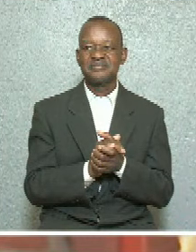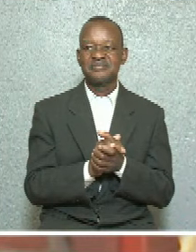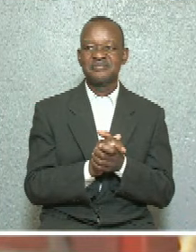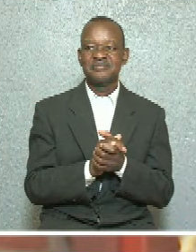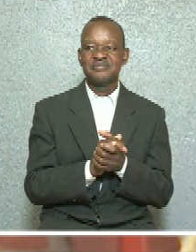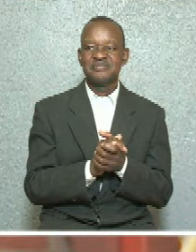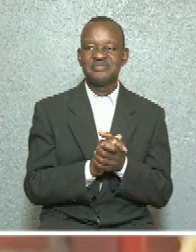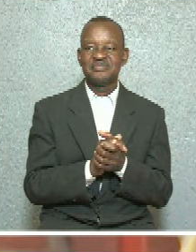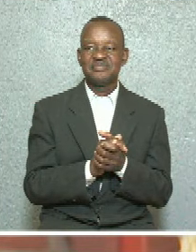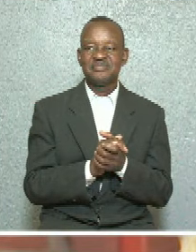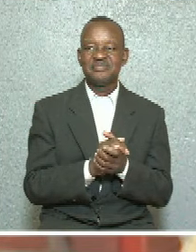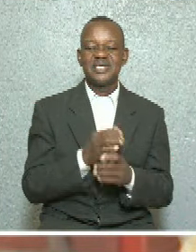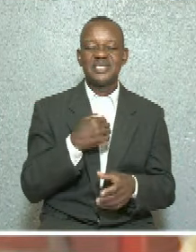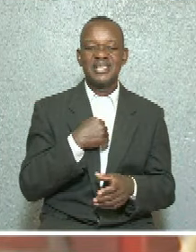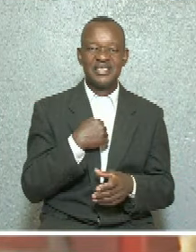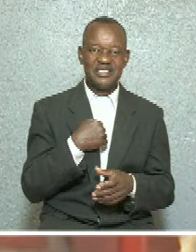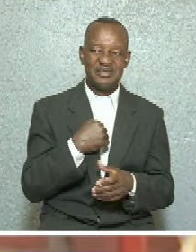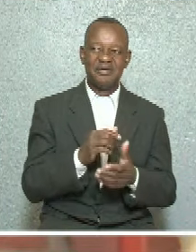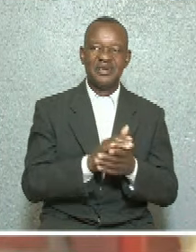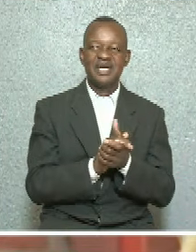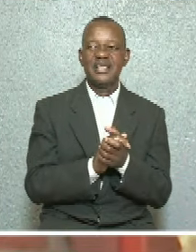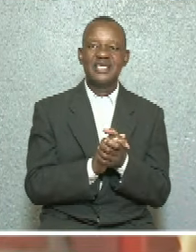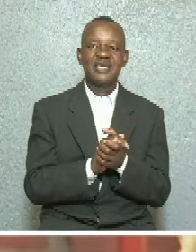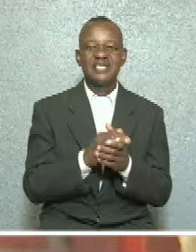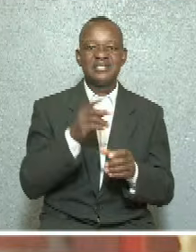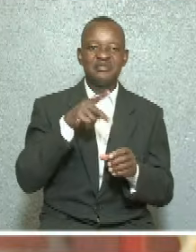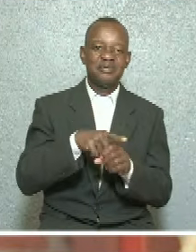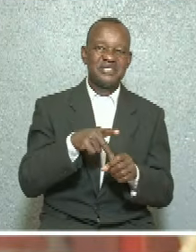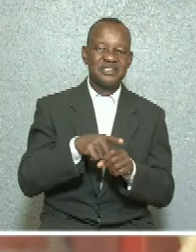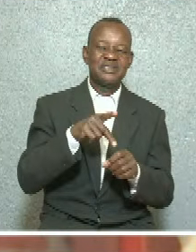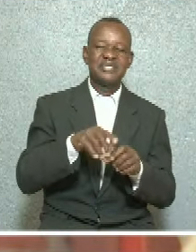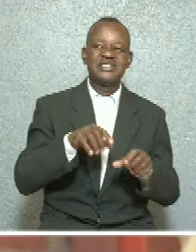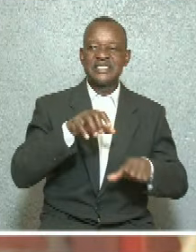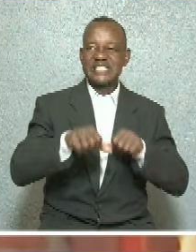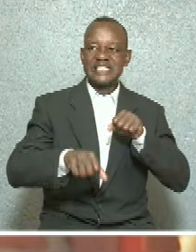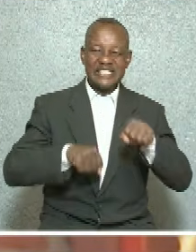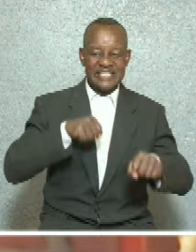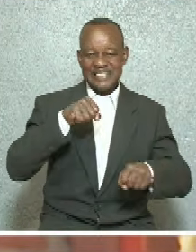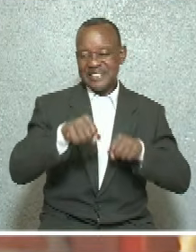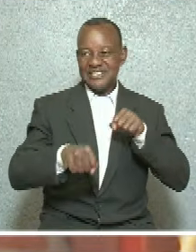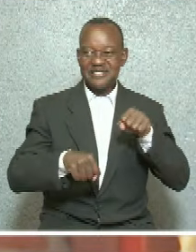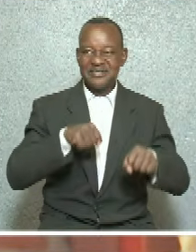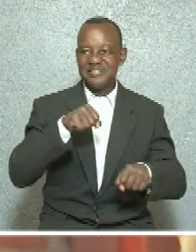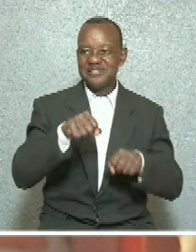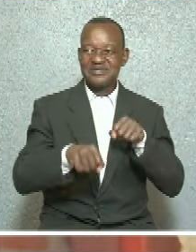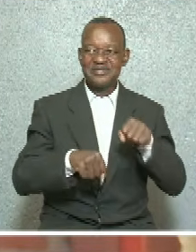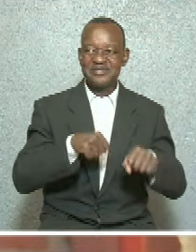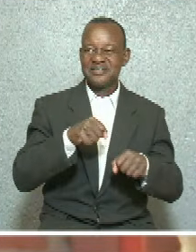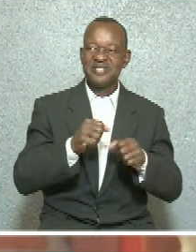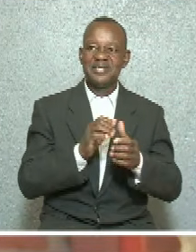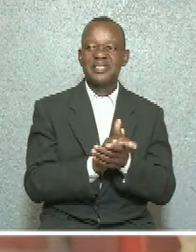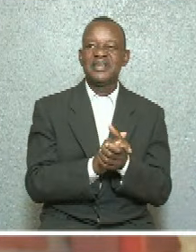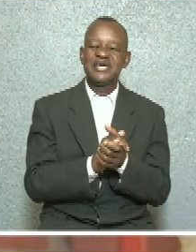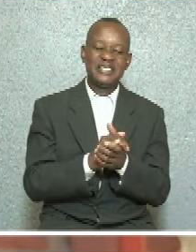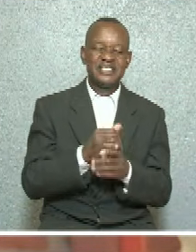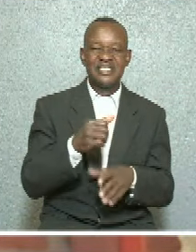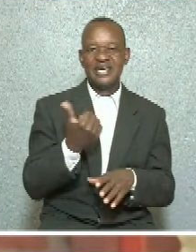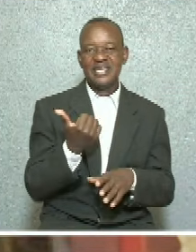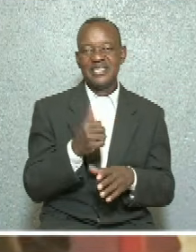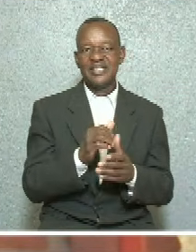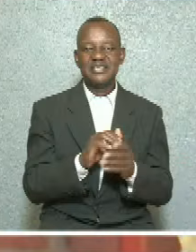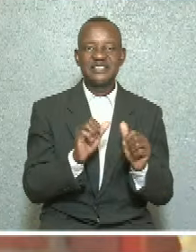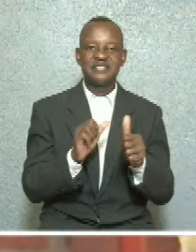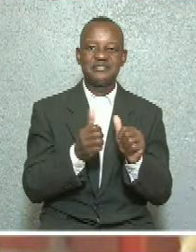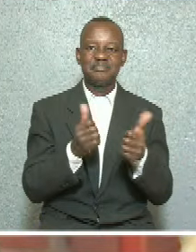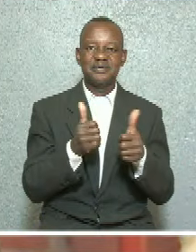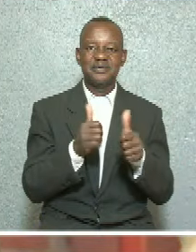it down and I started cycling and I did well, started traveling. I'm not going to mention so many of the countries that I went to, but I